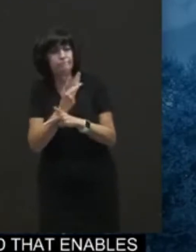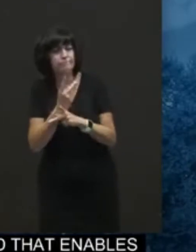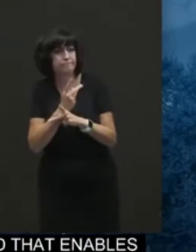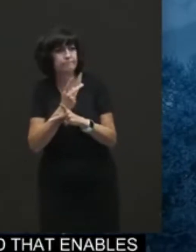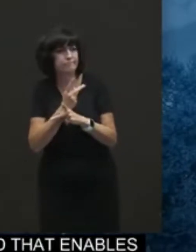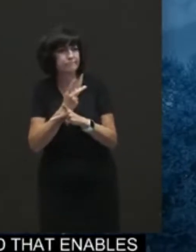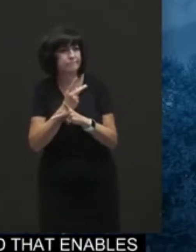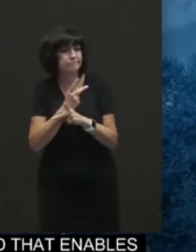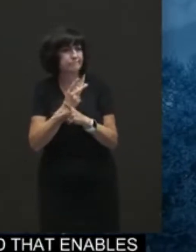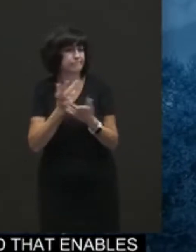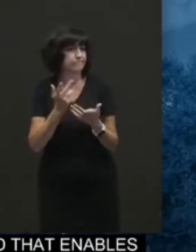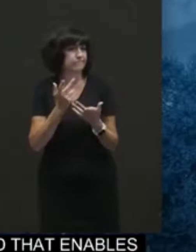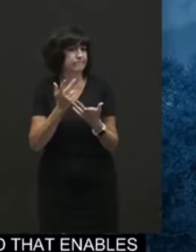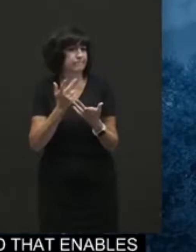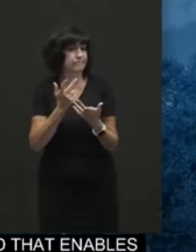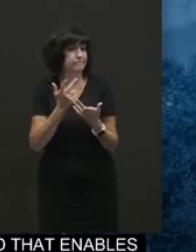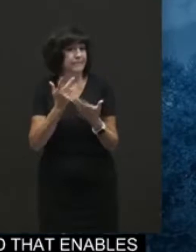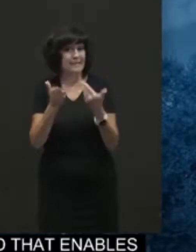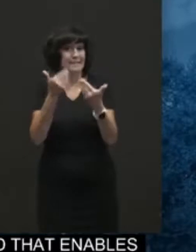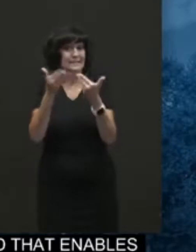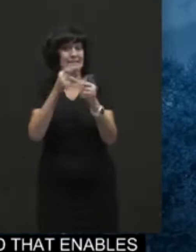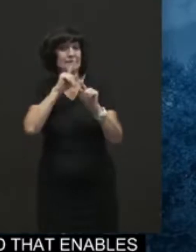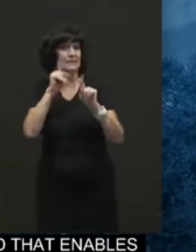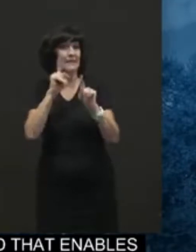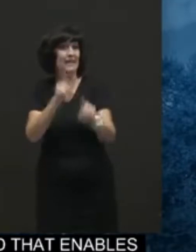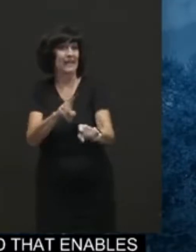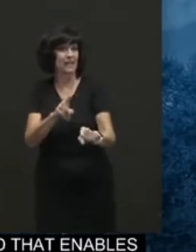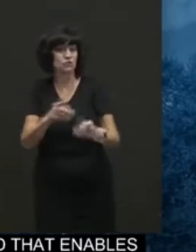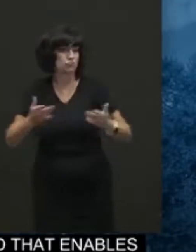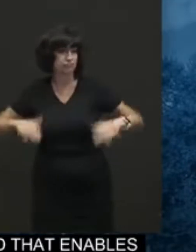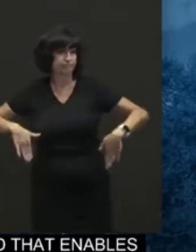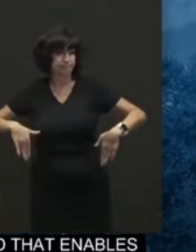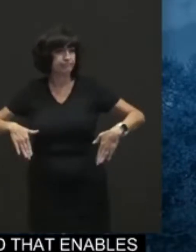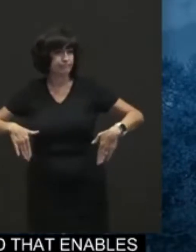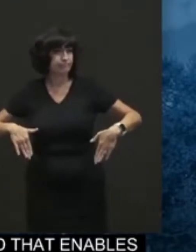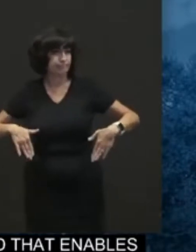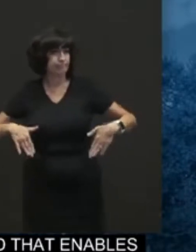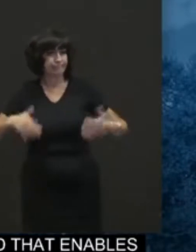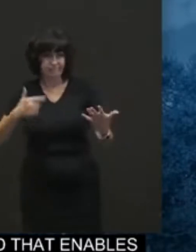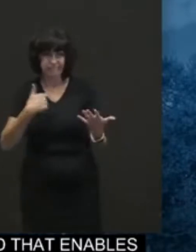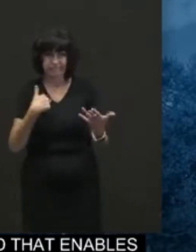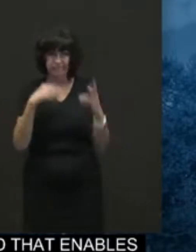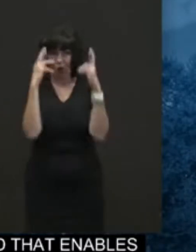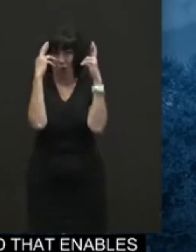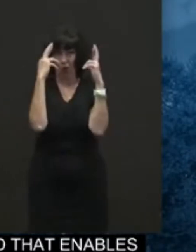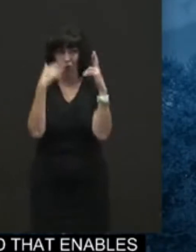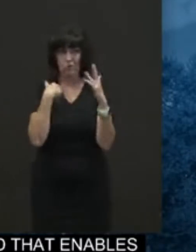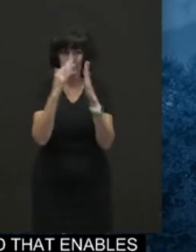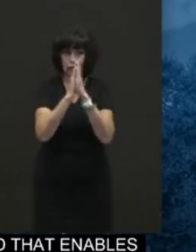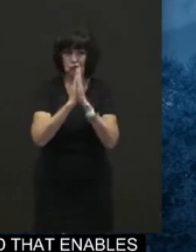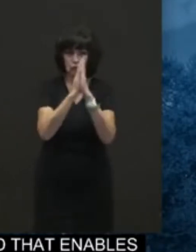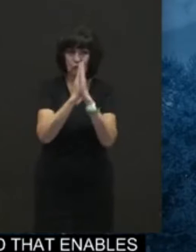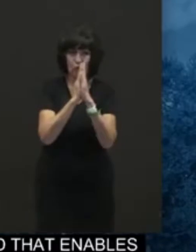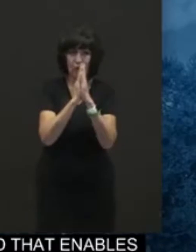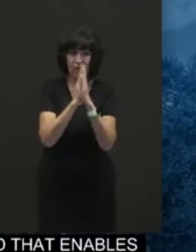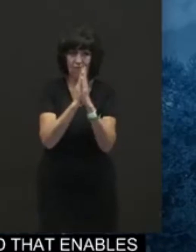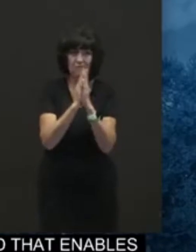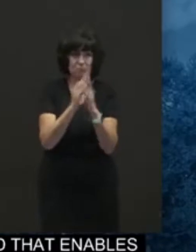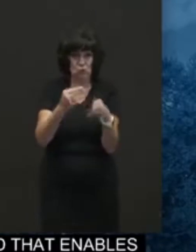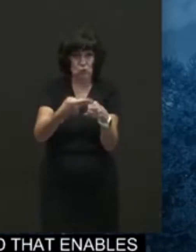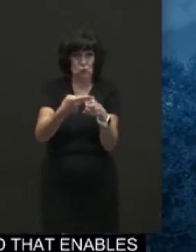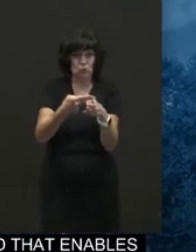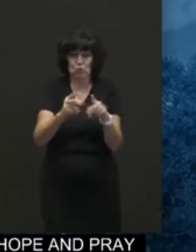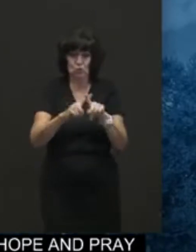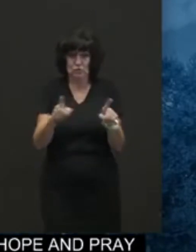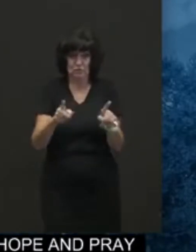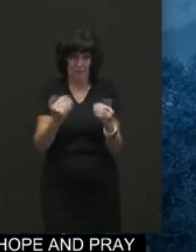to that point. I hope and pray for that a day coming sooner rather than later. We're not there yet.